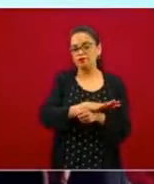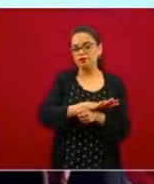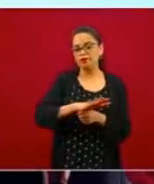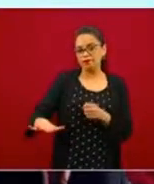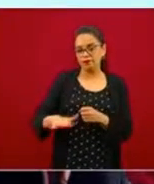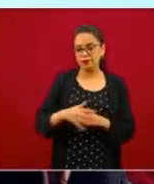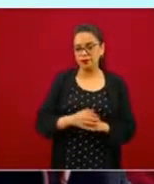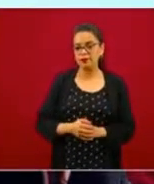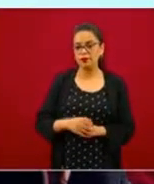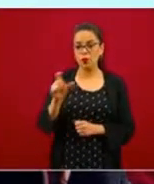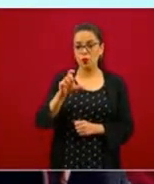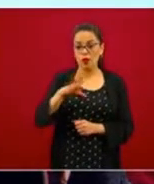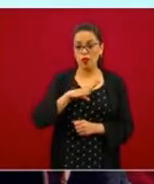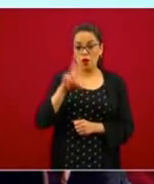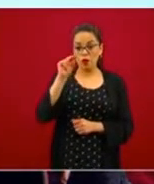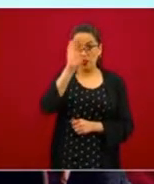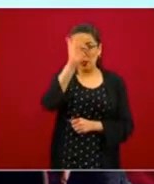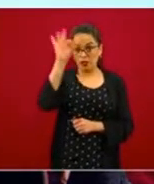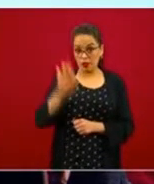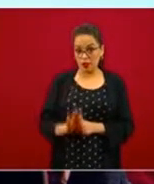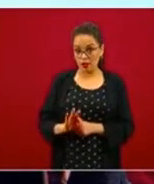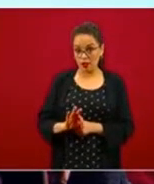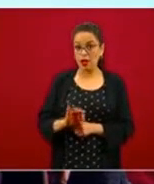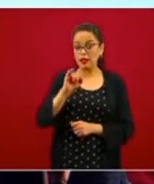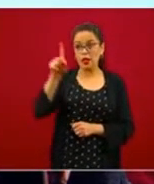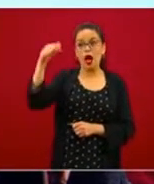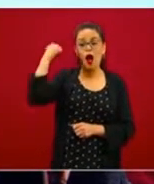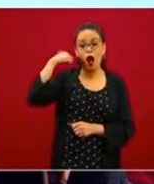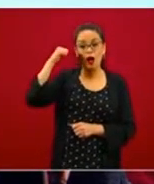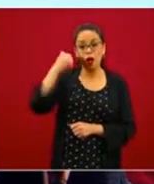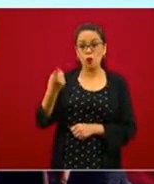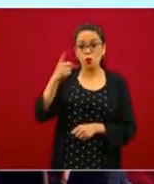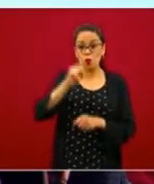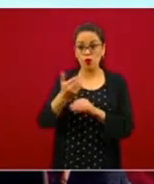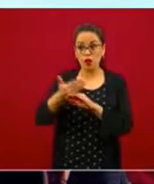71%, 69, 65, 68%.